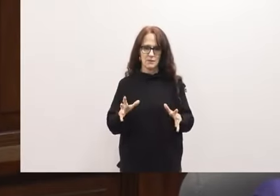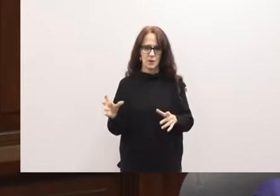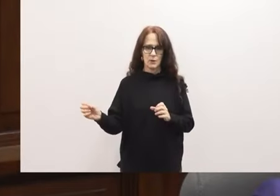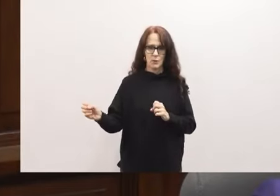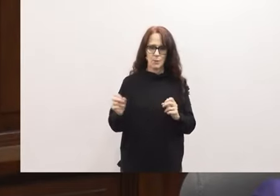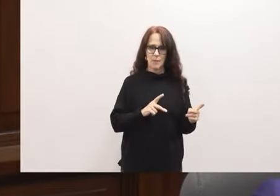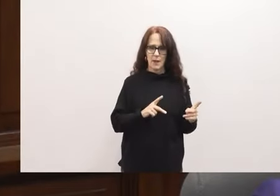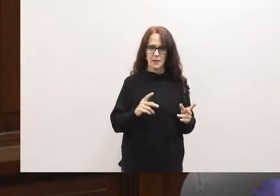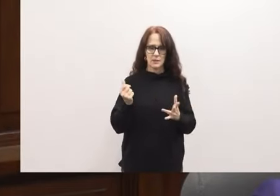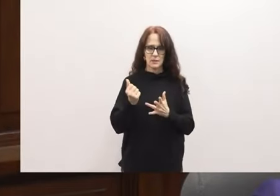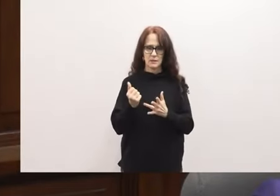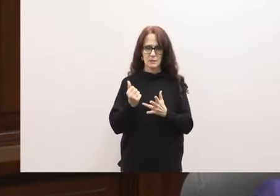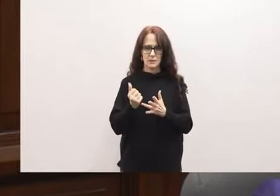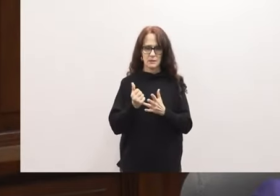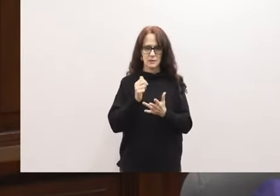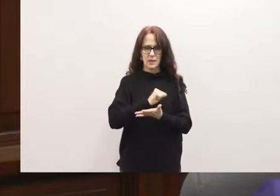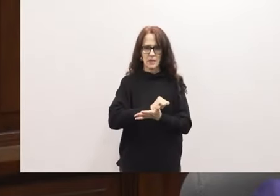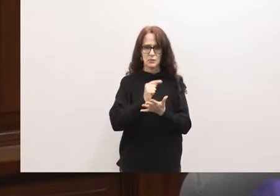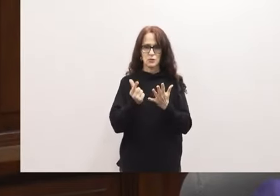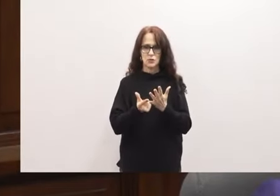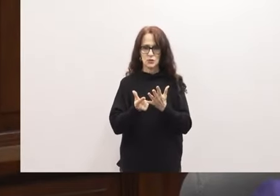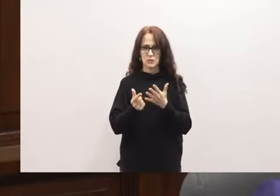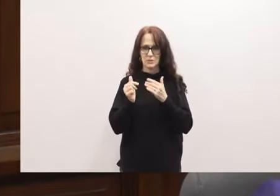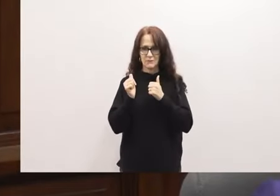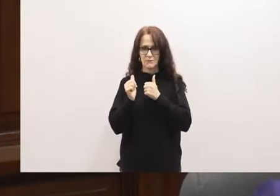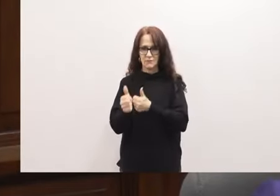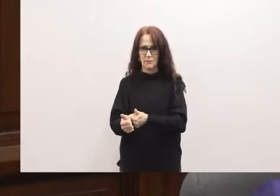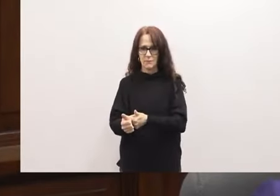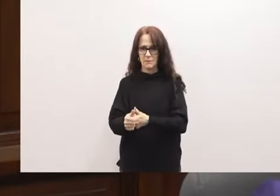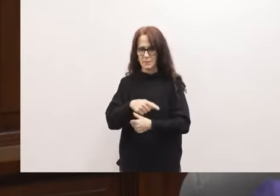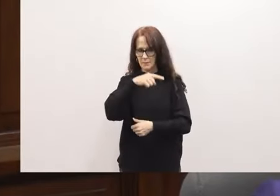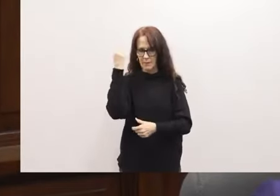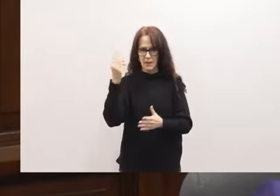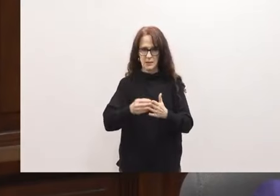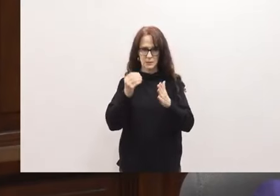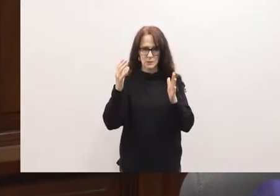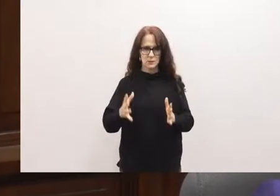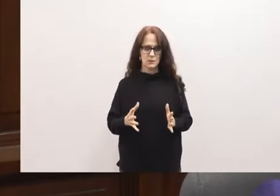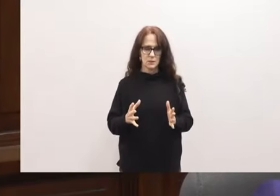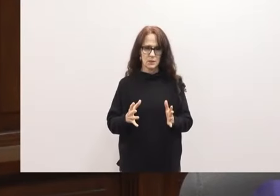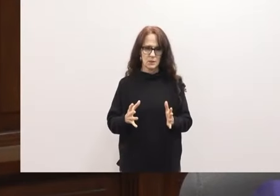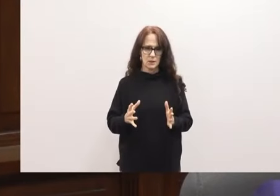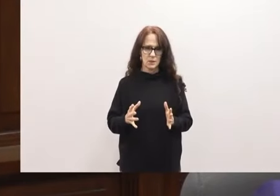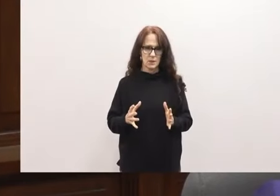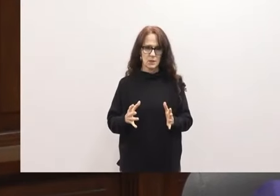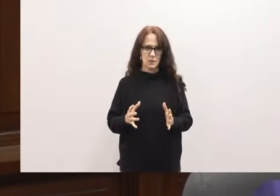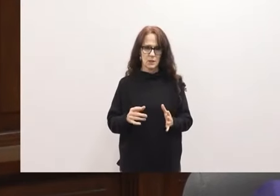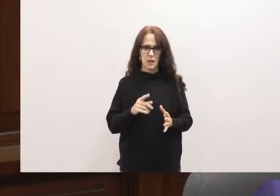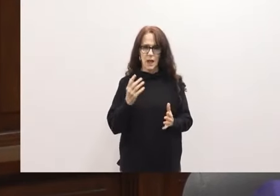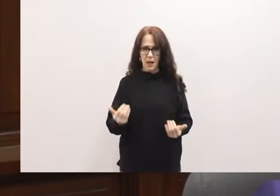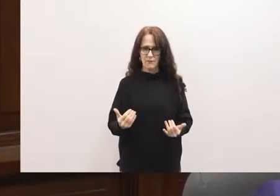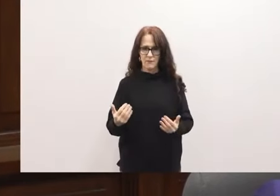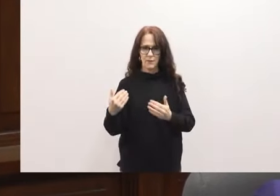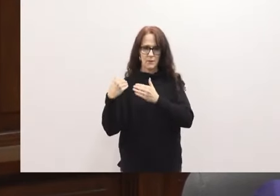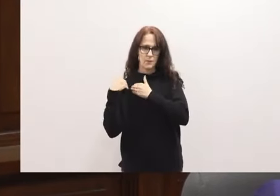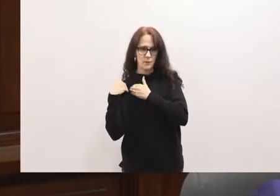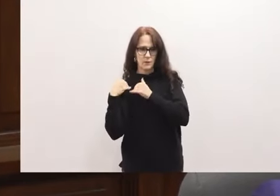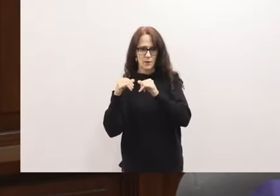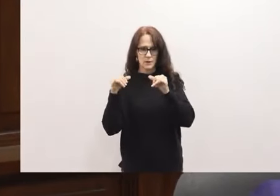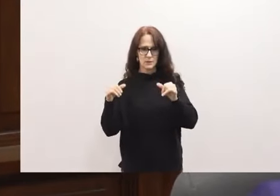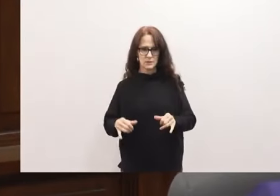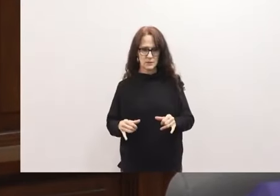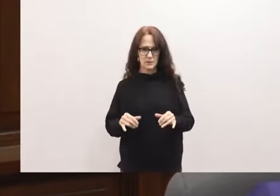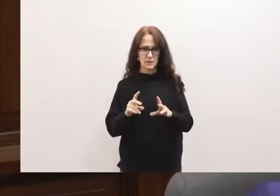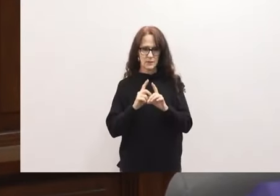back in the ninth grade to an A through G track, our Black students are disproportionately carrying the burden of our system and in